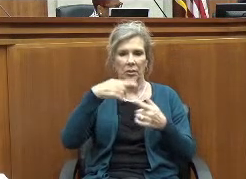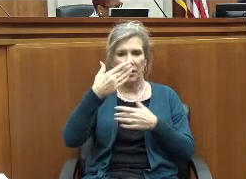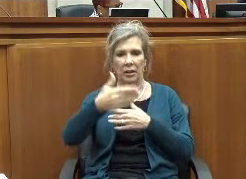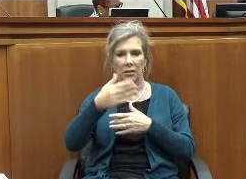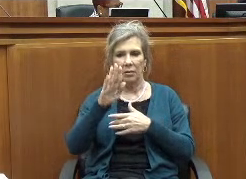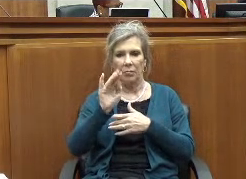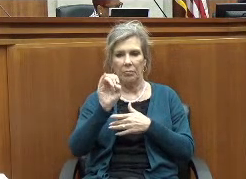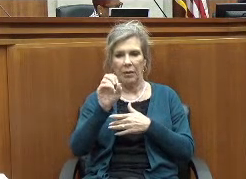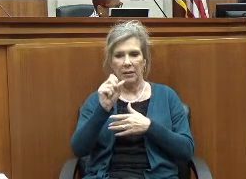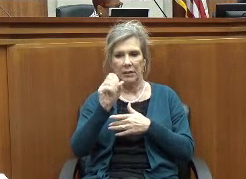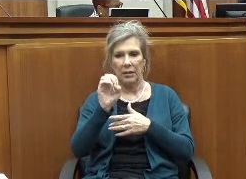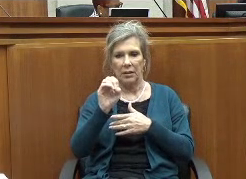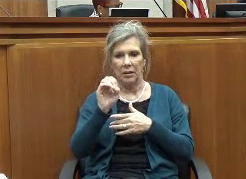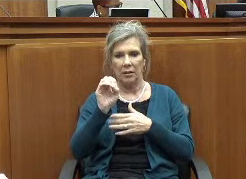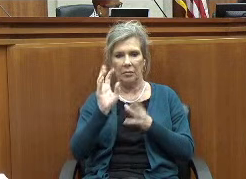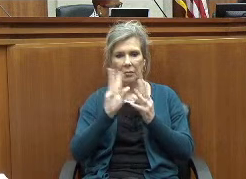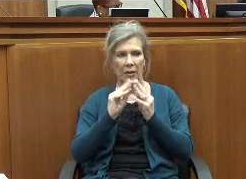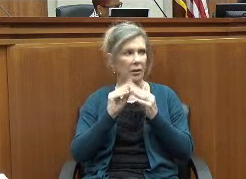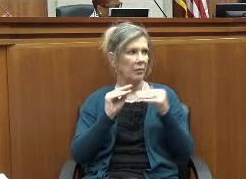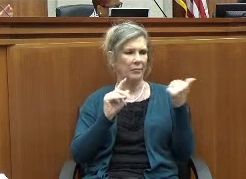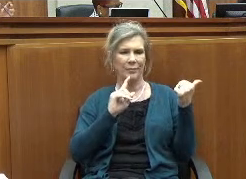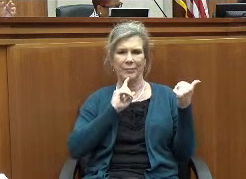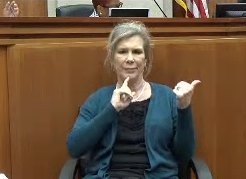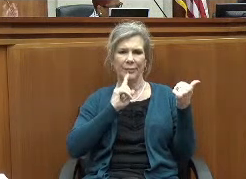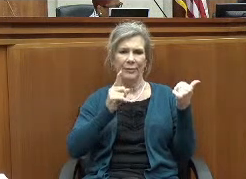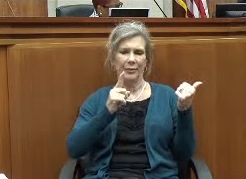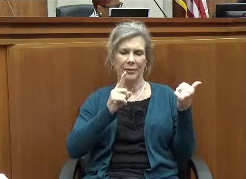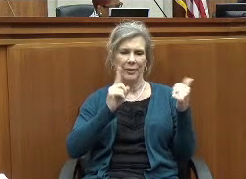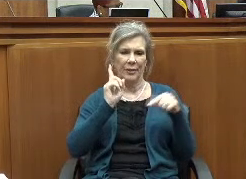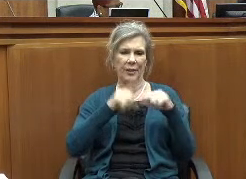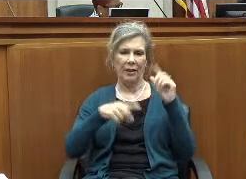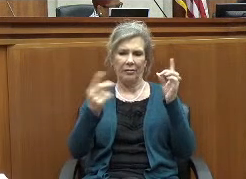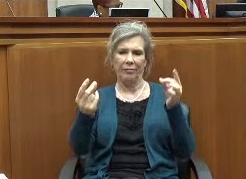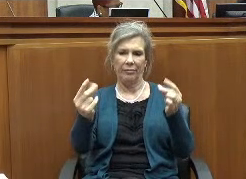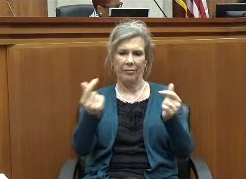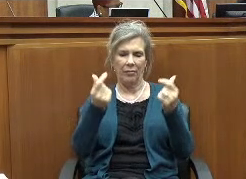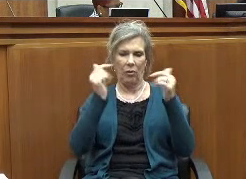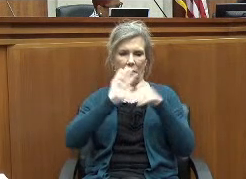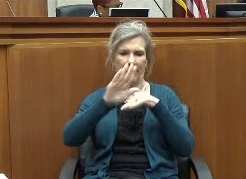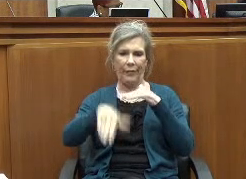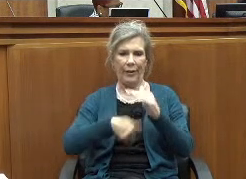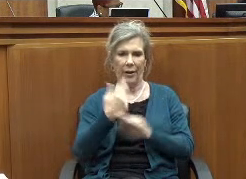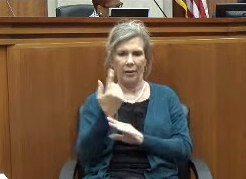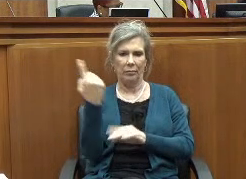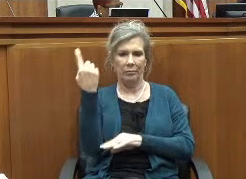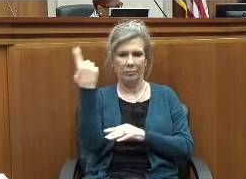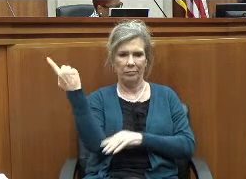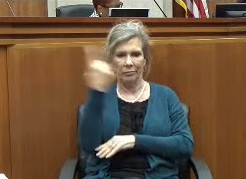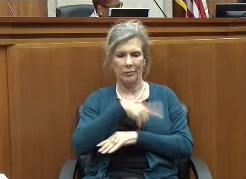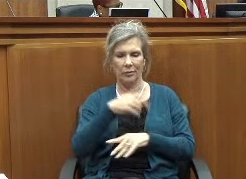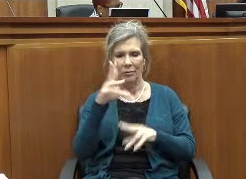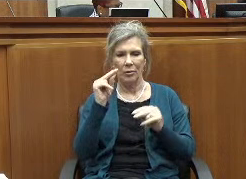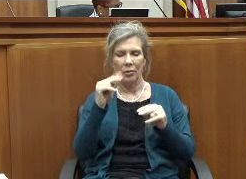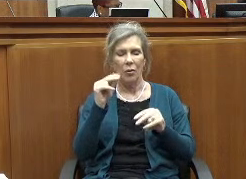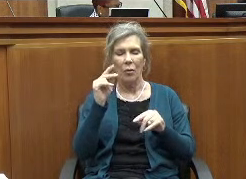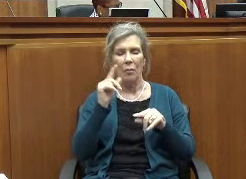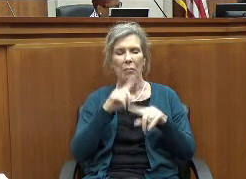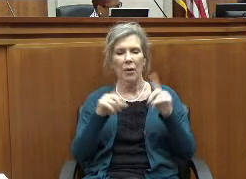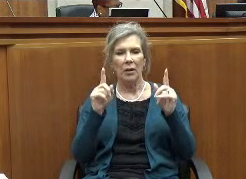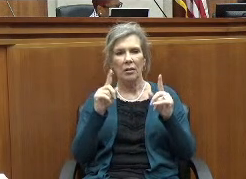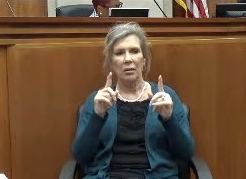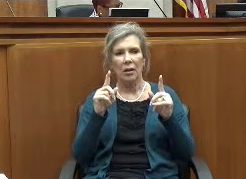Certainly not overnight. I mean, but that's why I wanted to be clear at the beginning with Dr. Davis, and